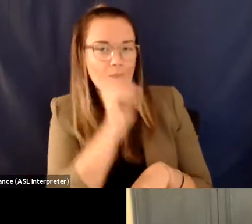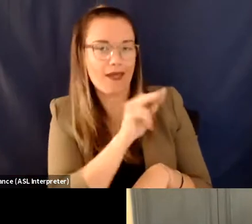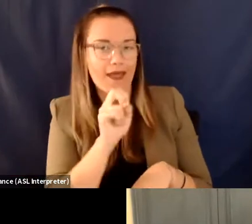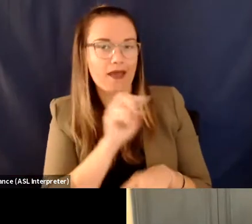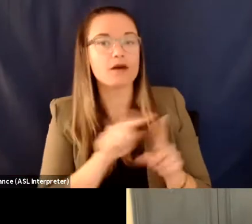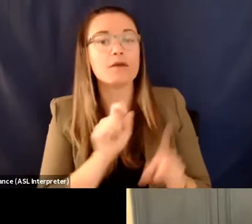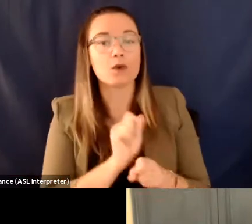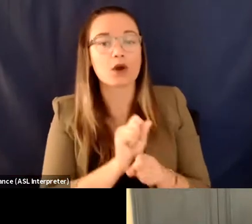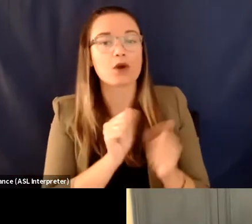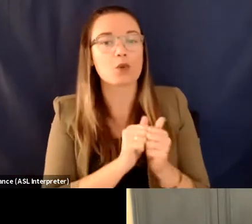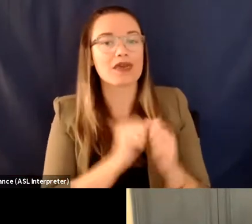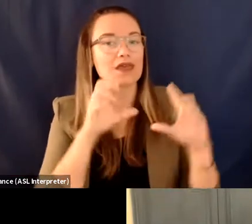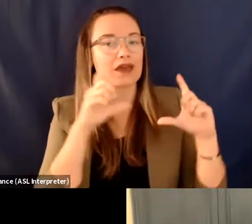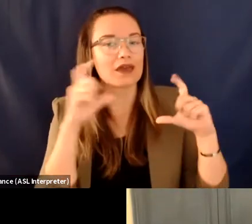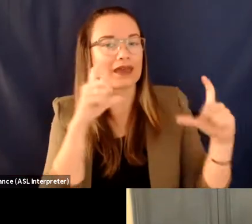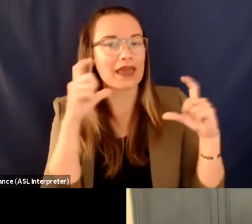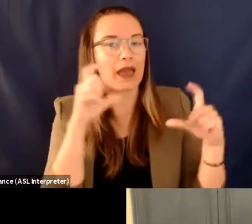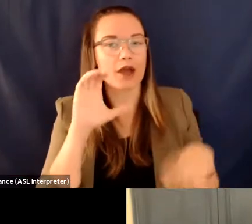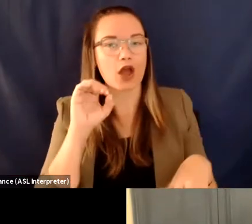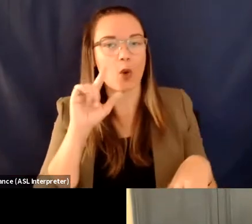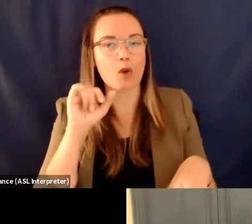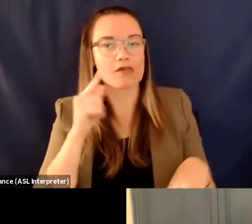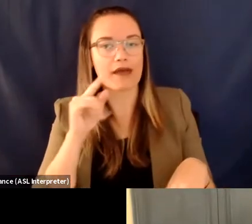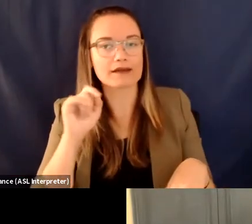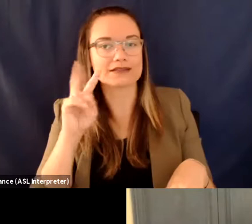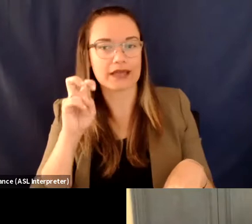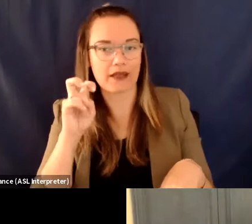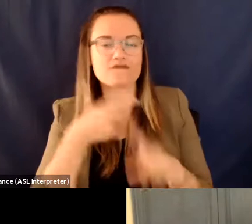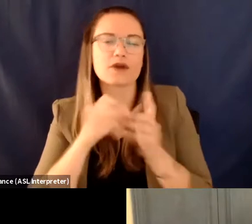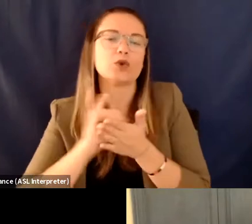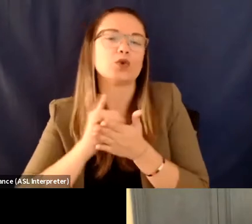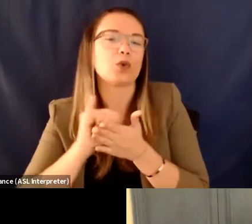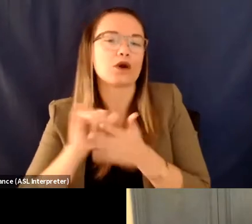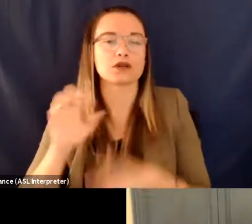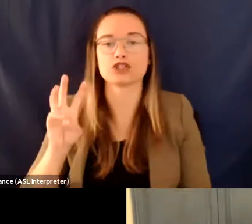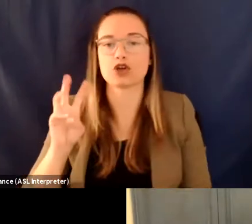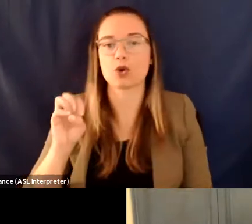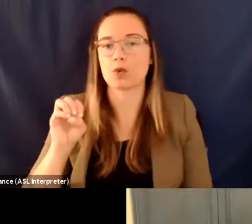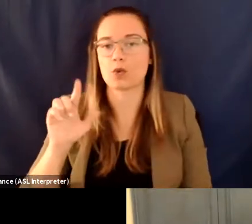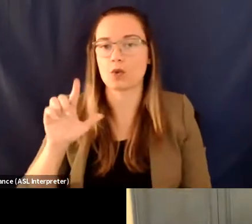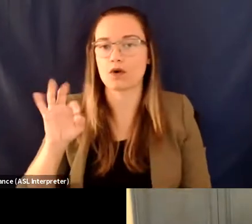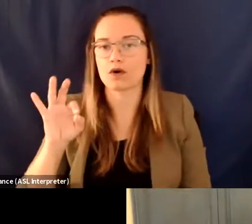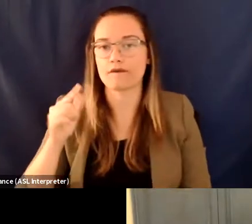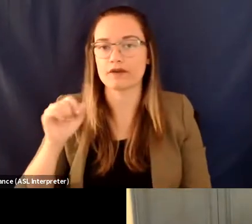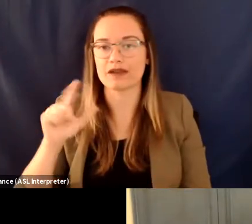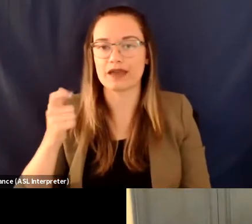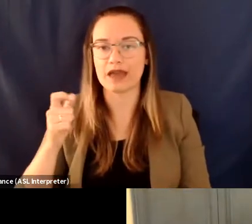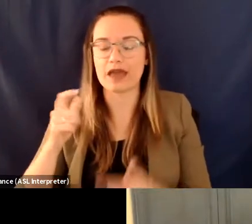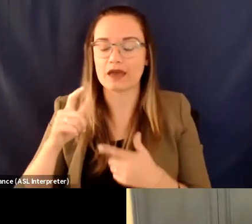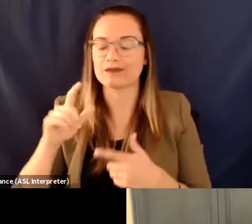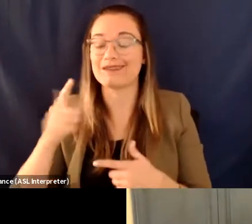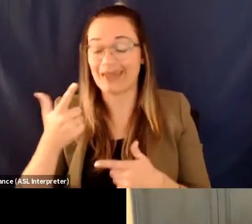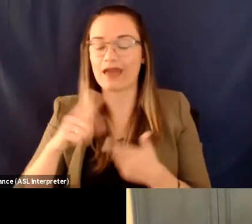Camera Collective, which is a group of cinematographers in New York. It's Wolfgang Held and Torsten Thilo, Claudia